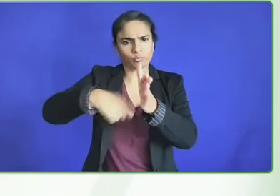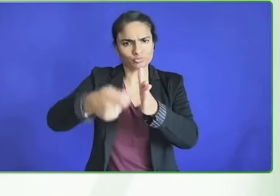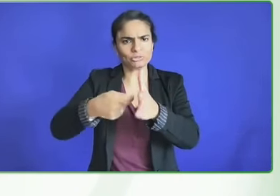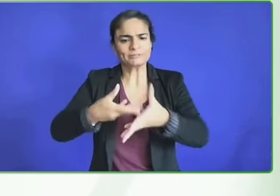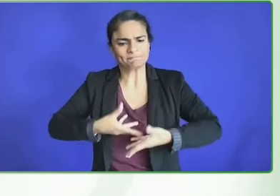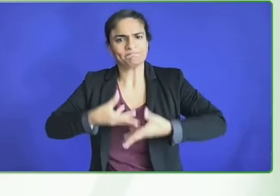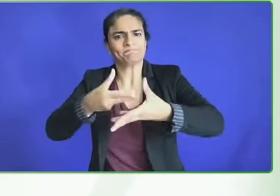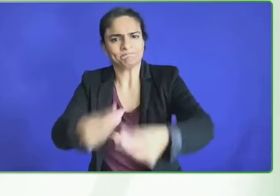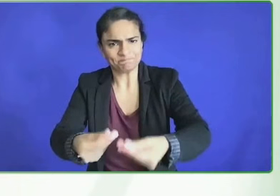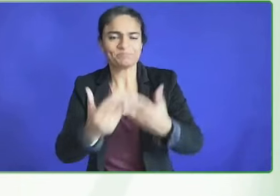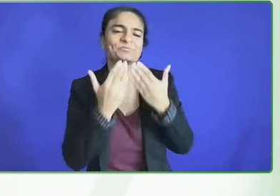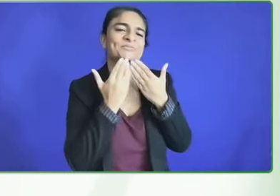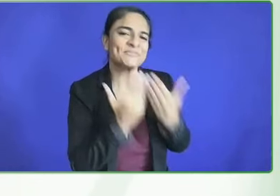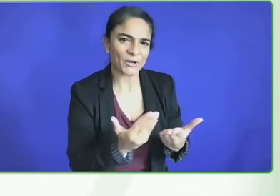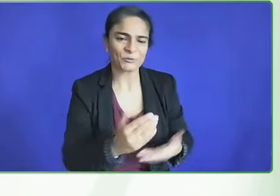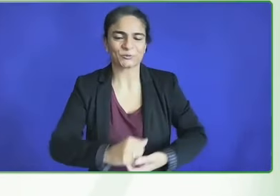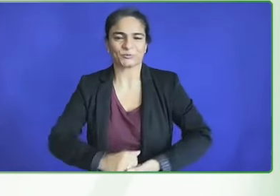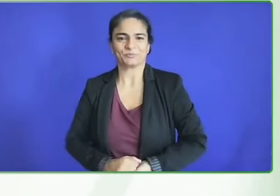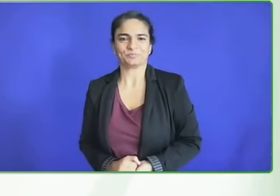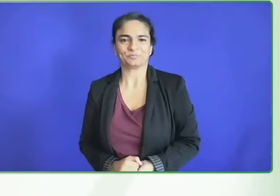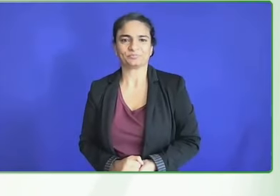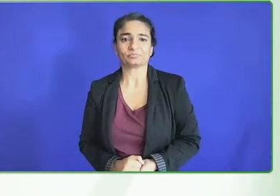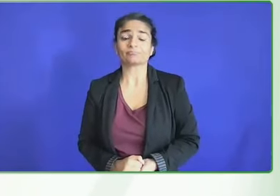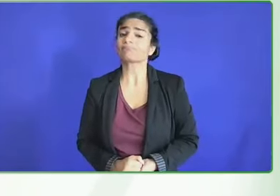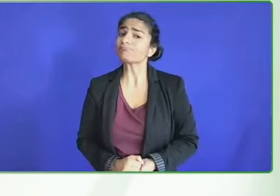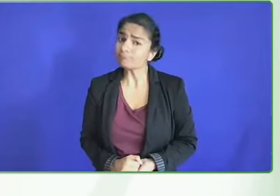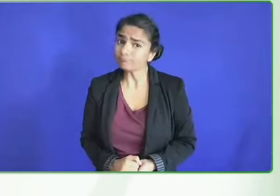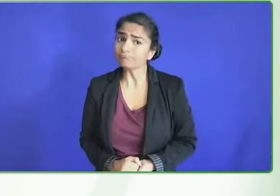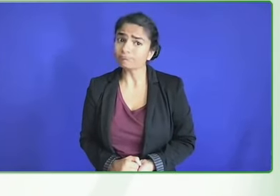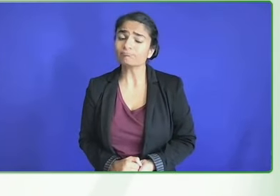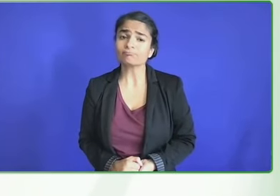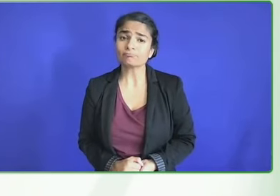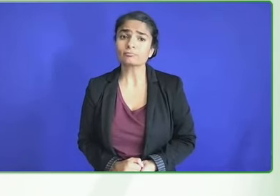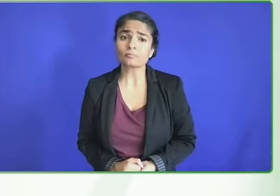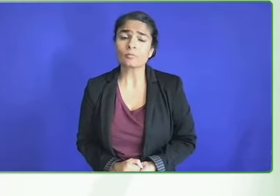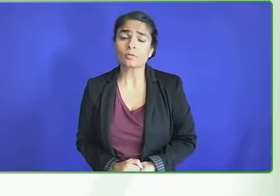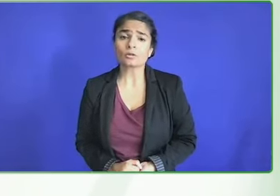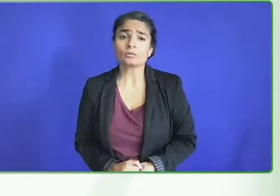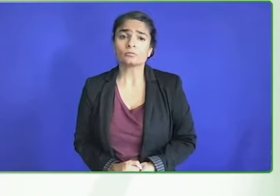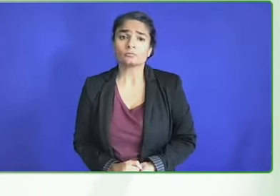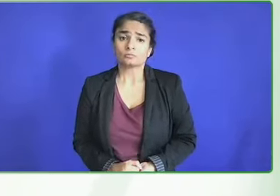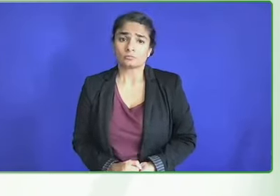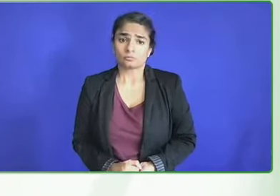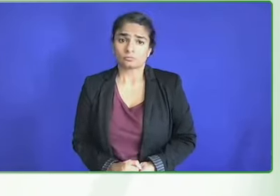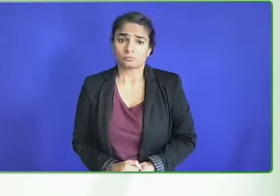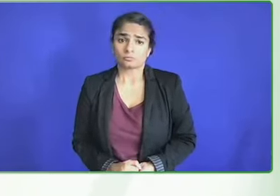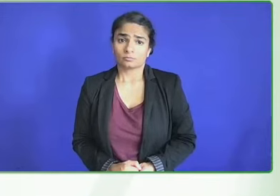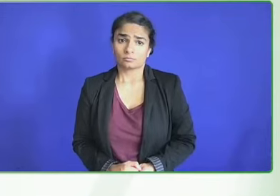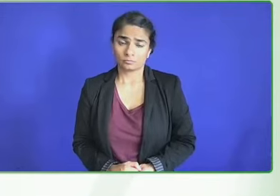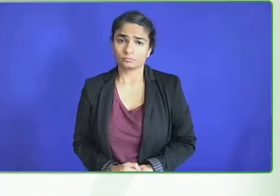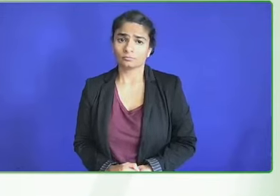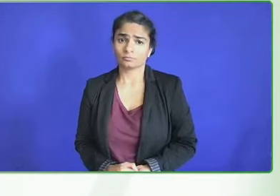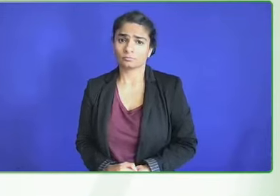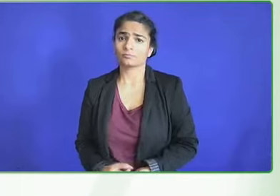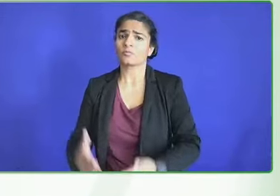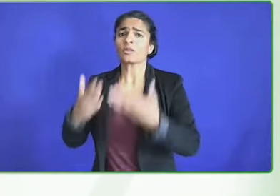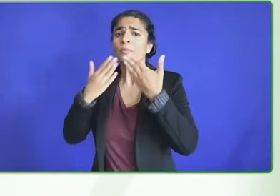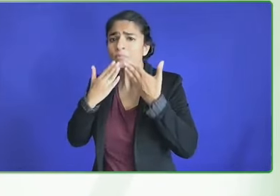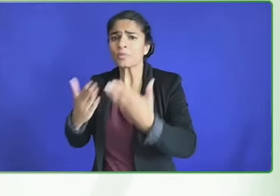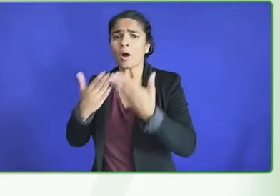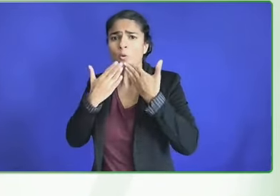It's heartening to hear about, if you just mute your online, can you mute